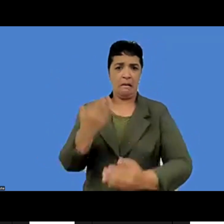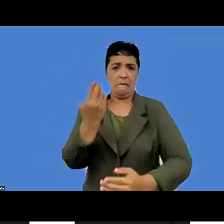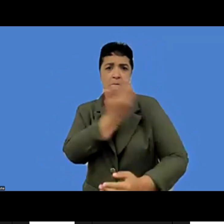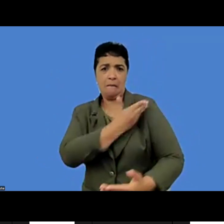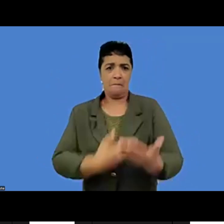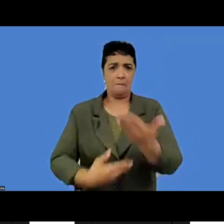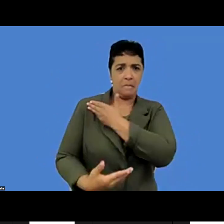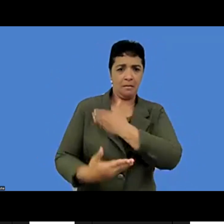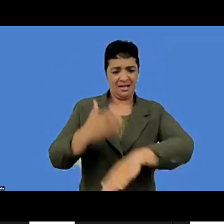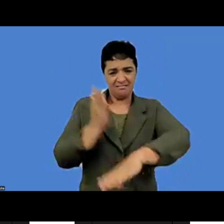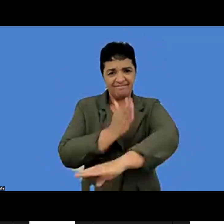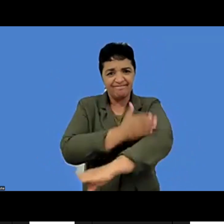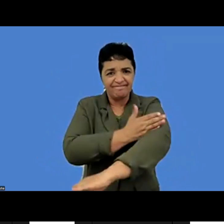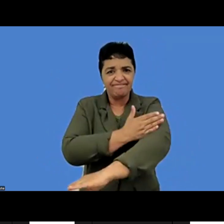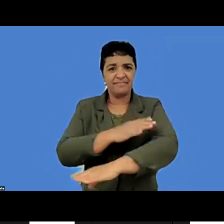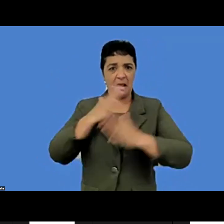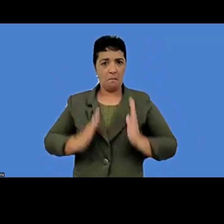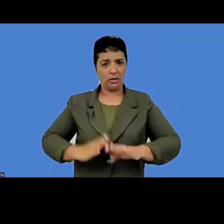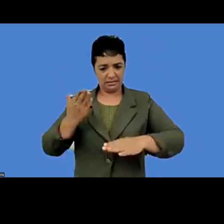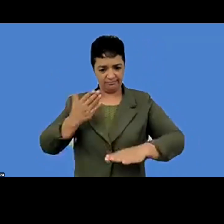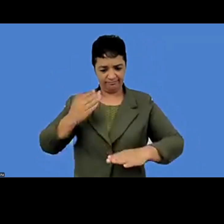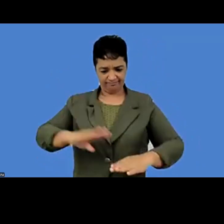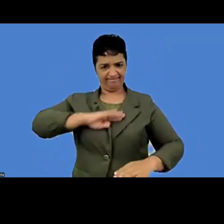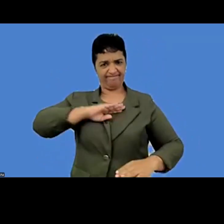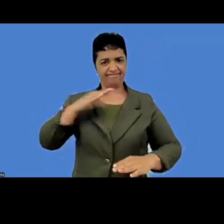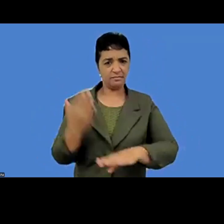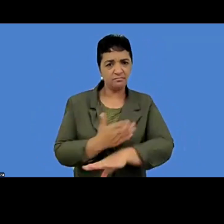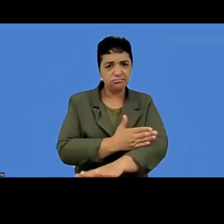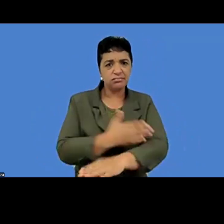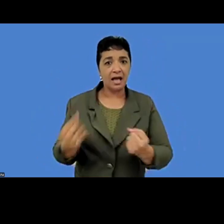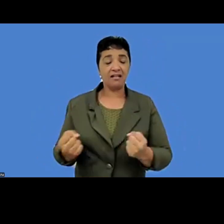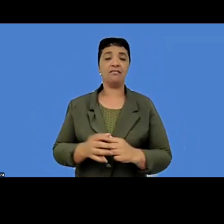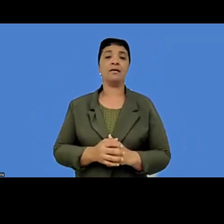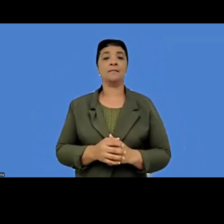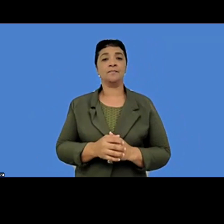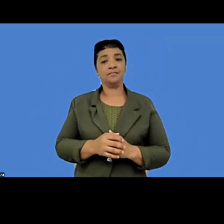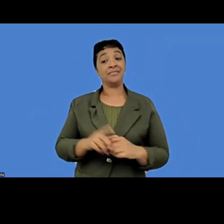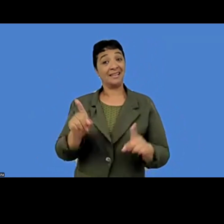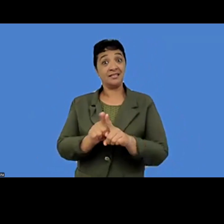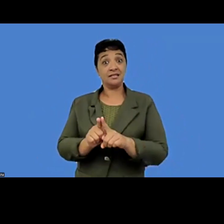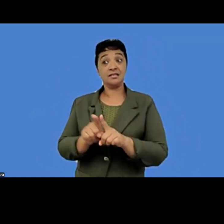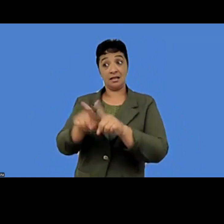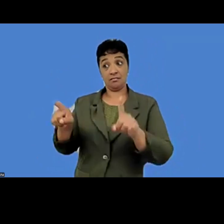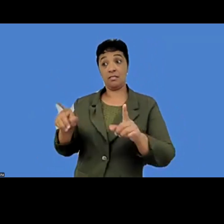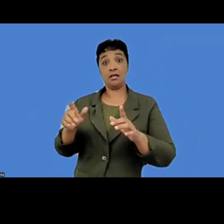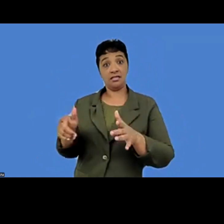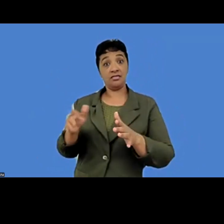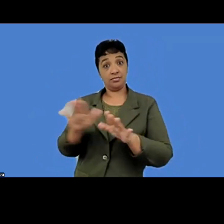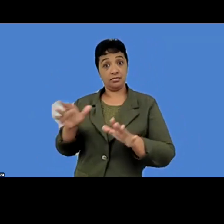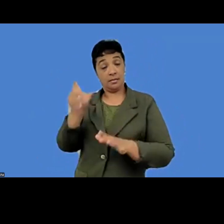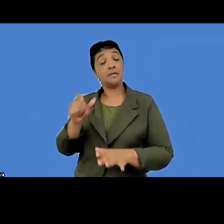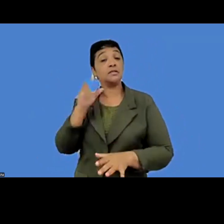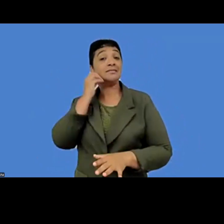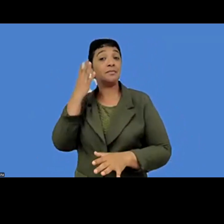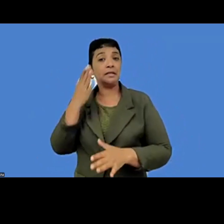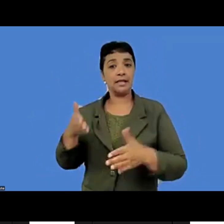parts, our brothers and sisters who are buried, their body parts are stolen from